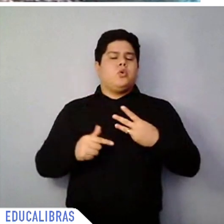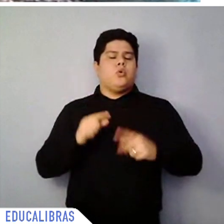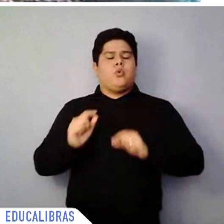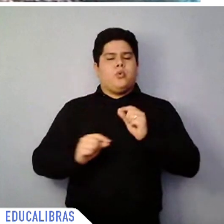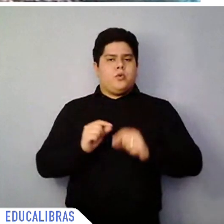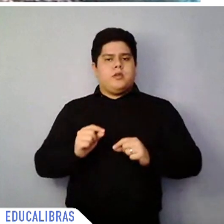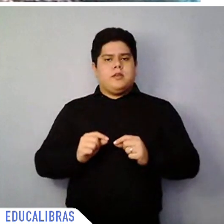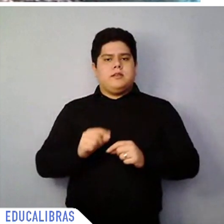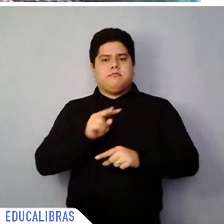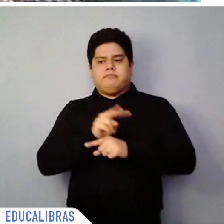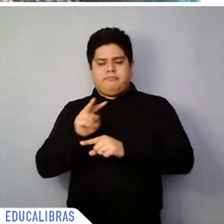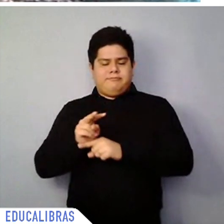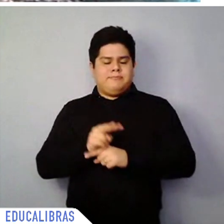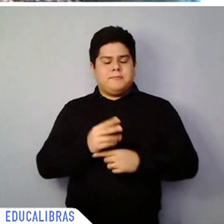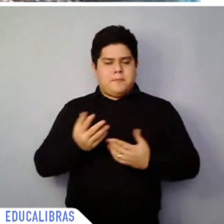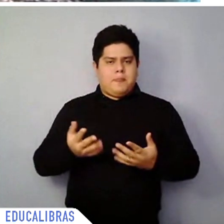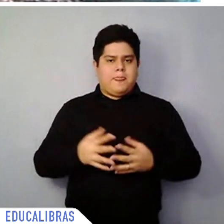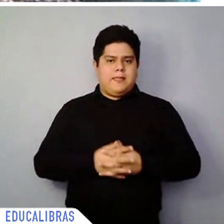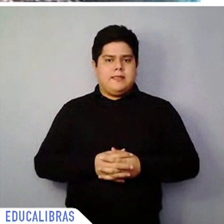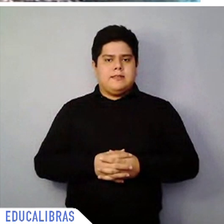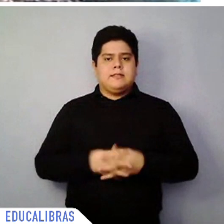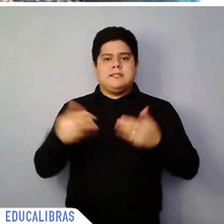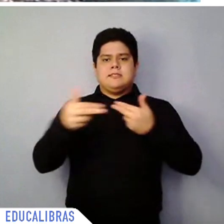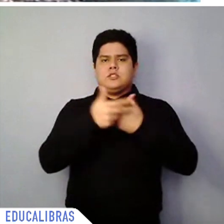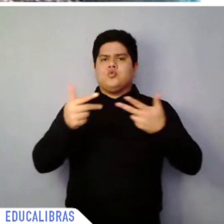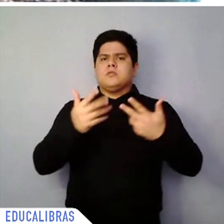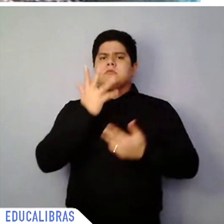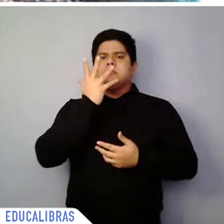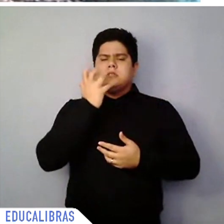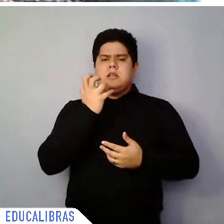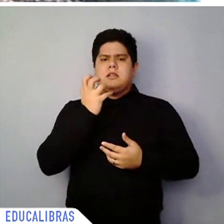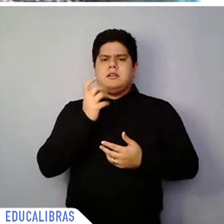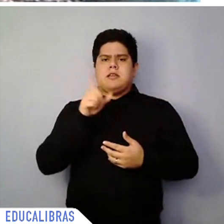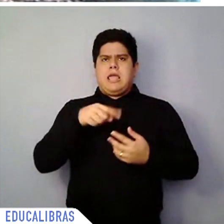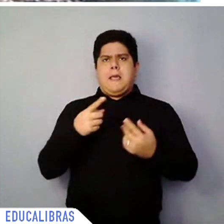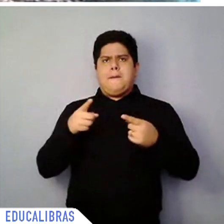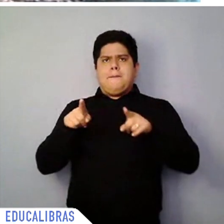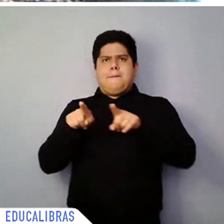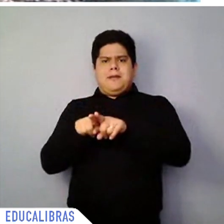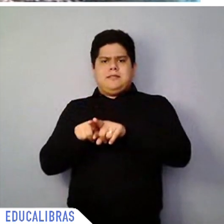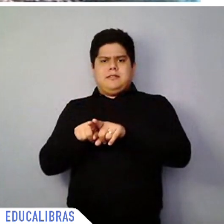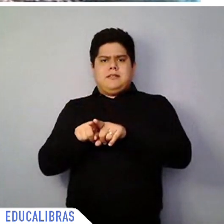For example, for Ester, the question is about the